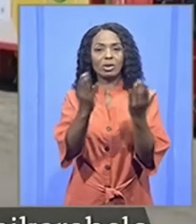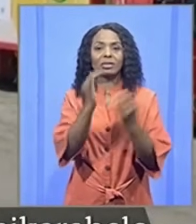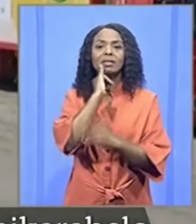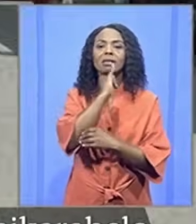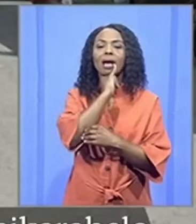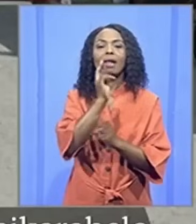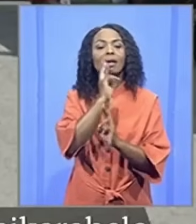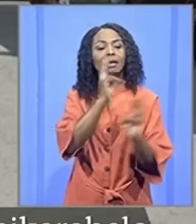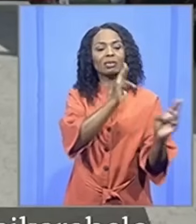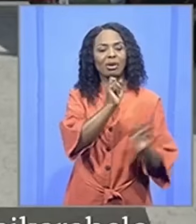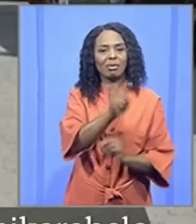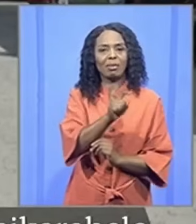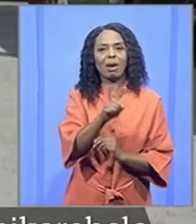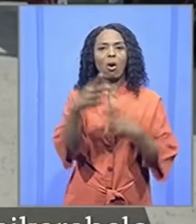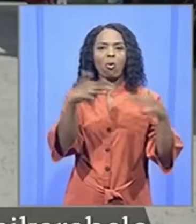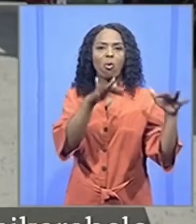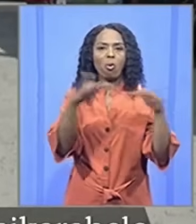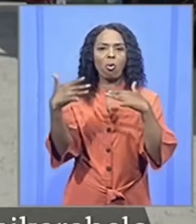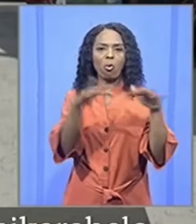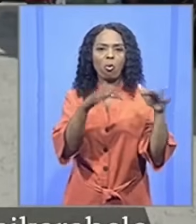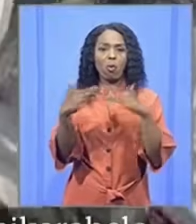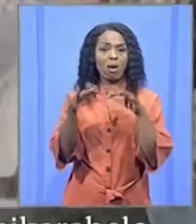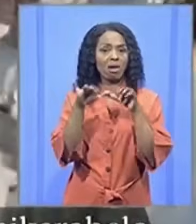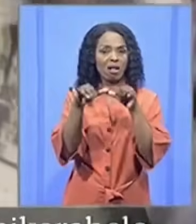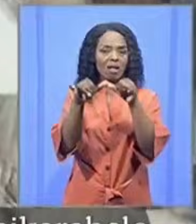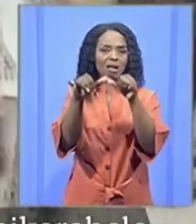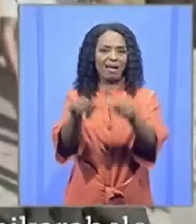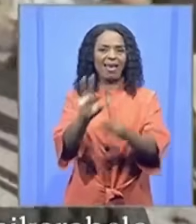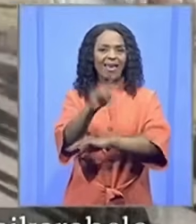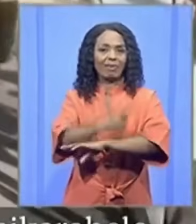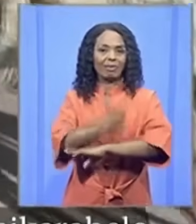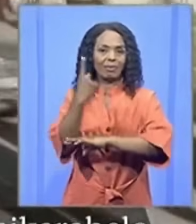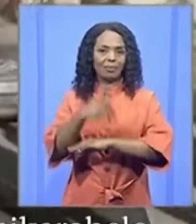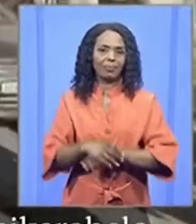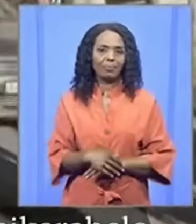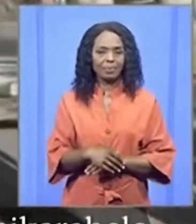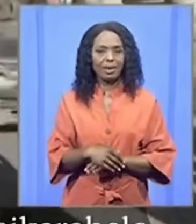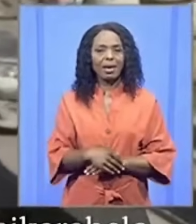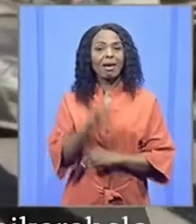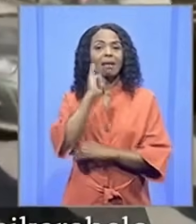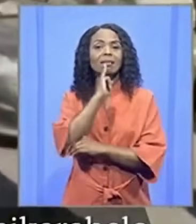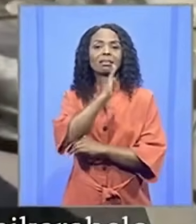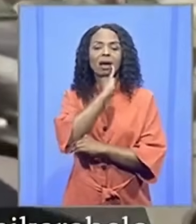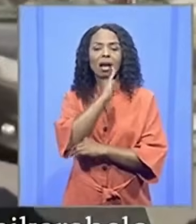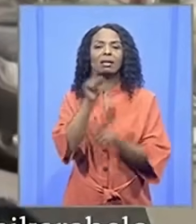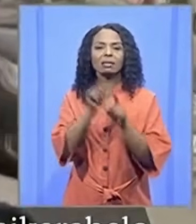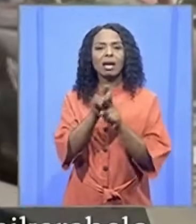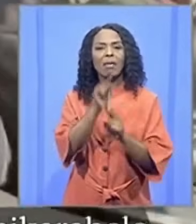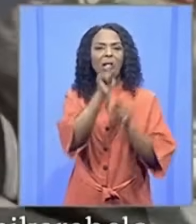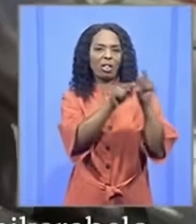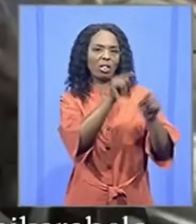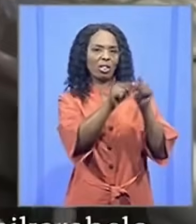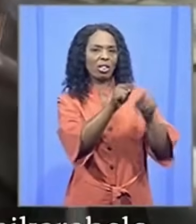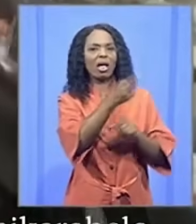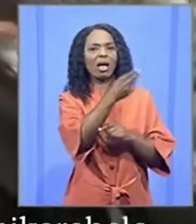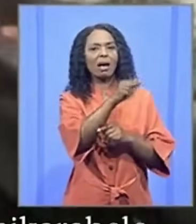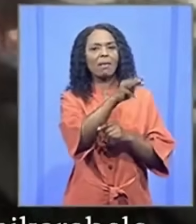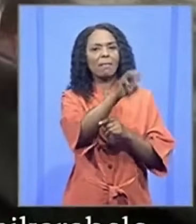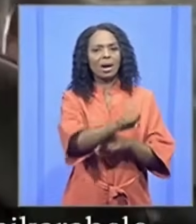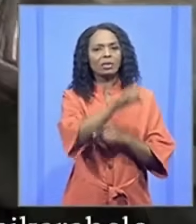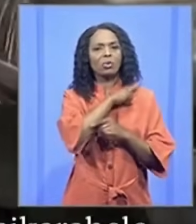Israel ntweng yeo e loyago go ya pele tšatši ka tšatši. Israel e sotše gape sehlopha sa Hamas ka go